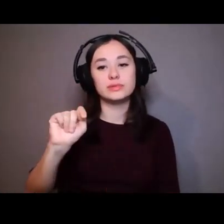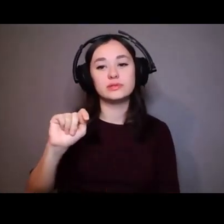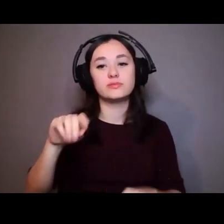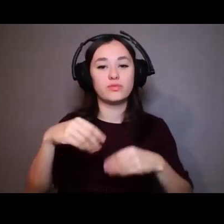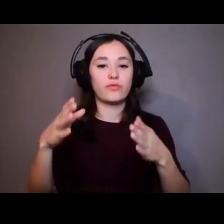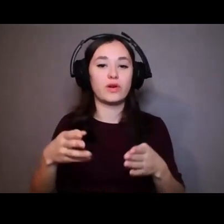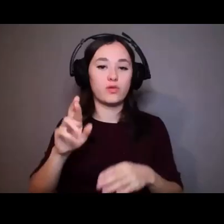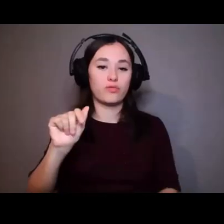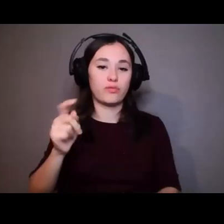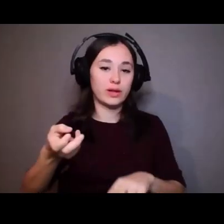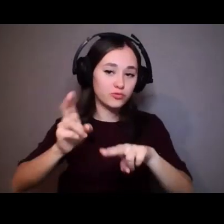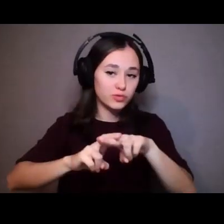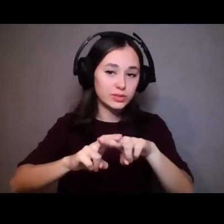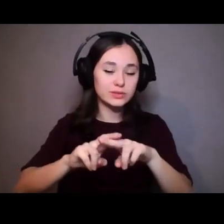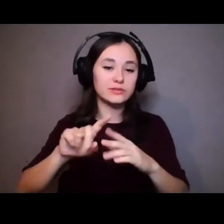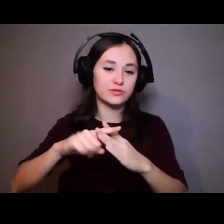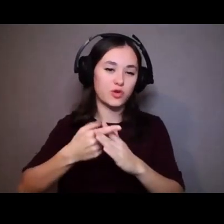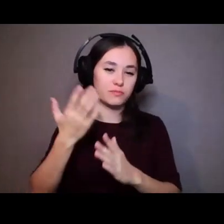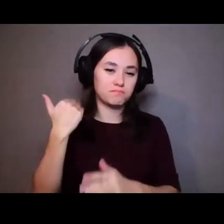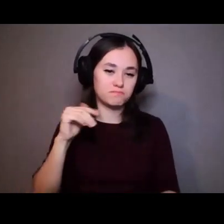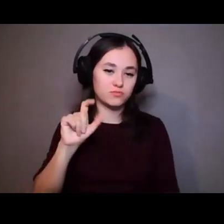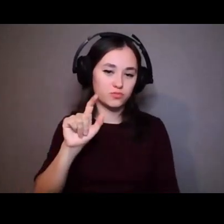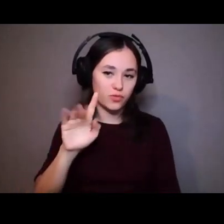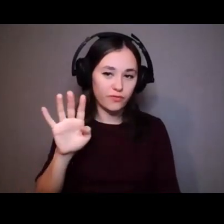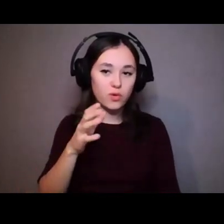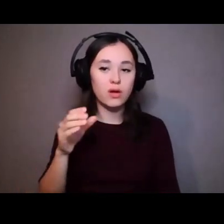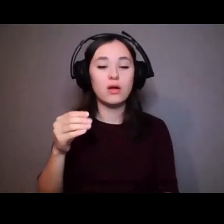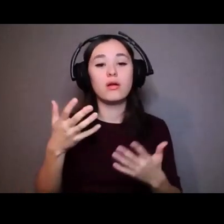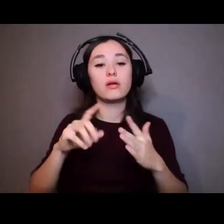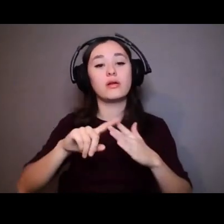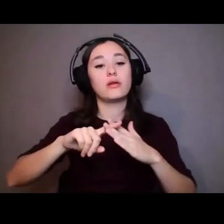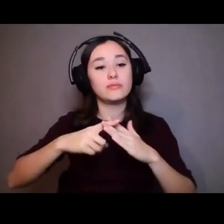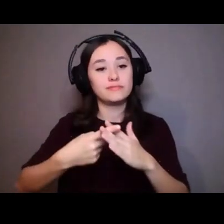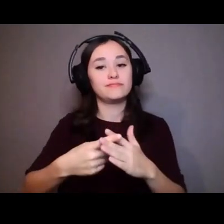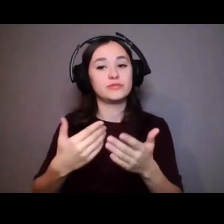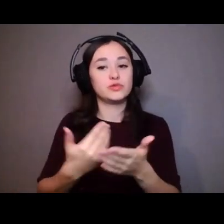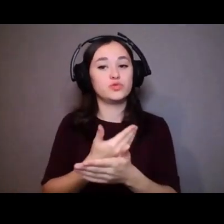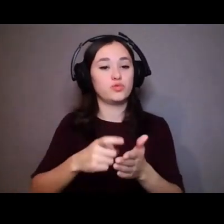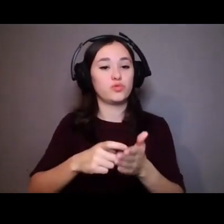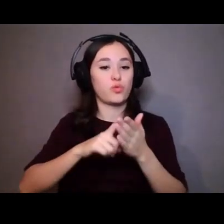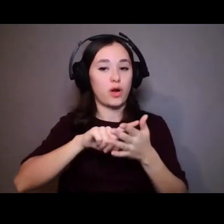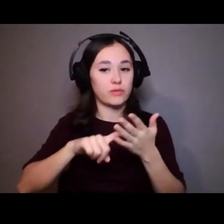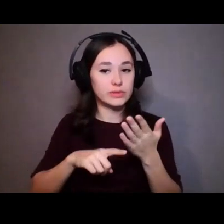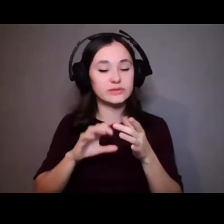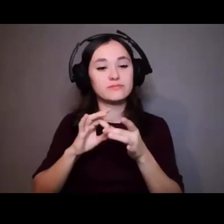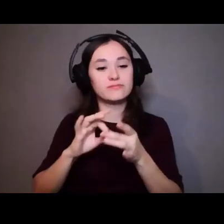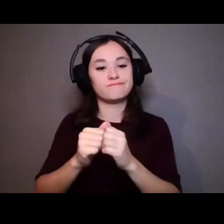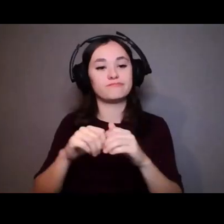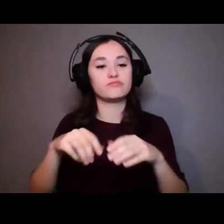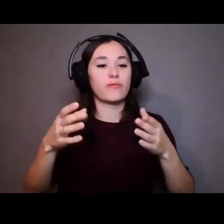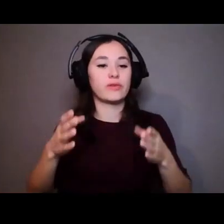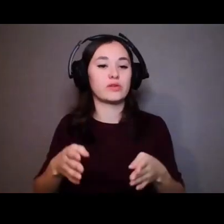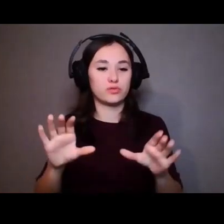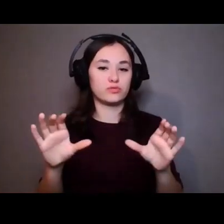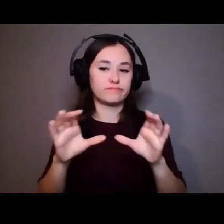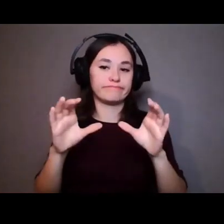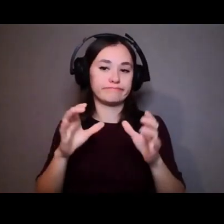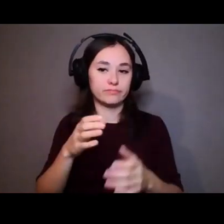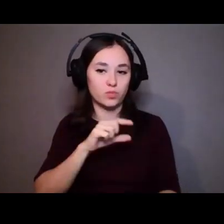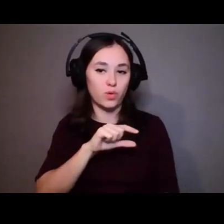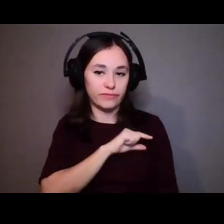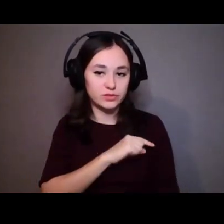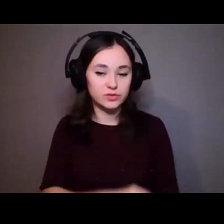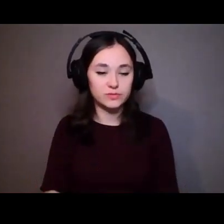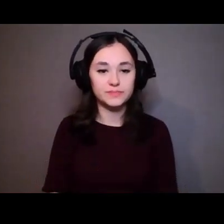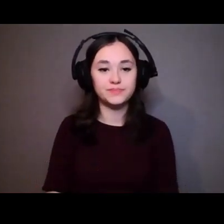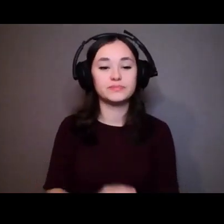in 2024 and has implemented additional requirements related to provider qualifications. If you go